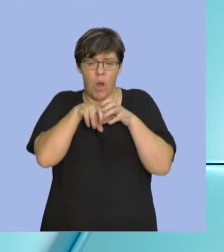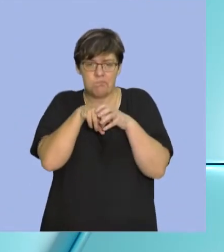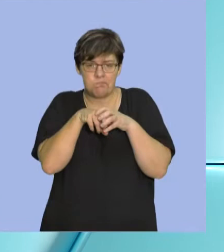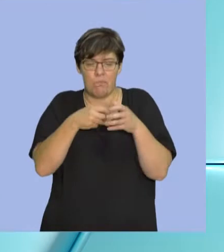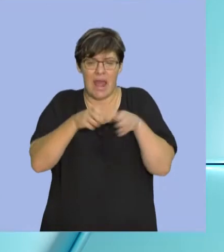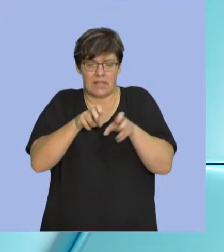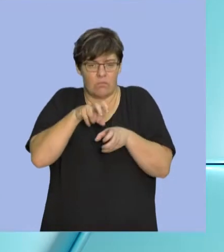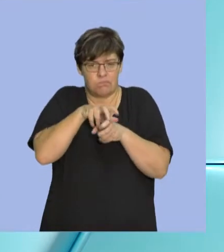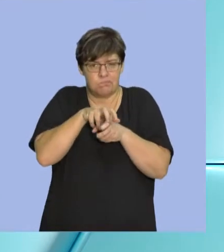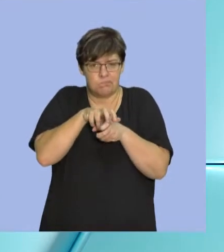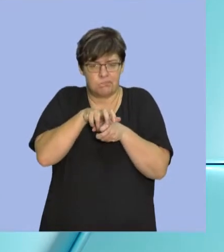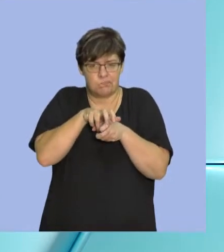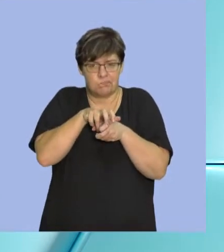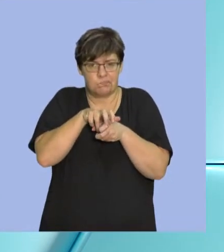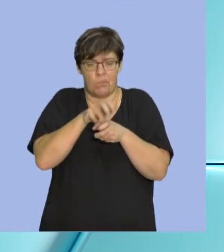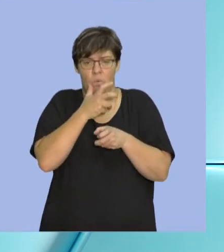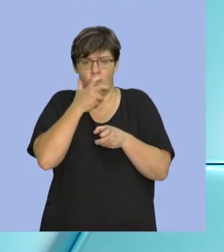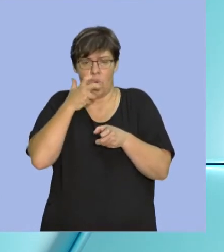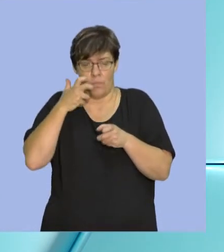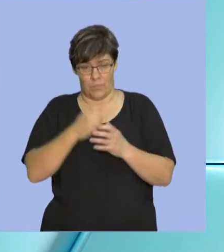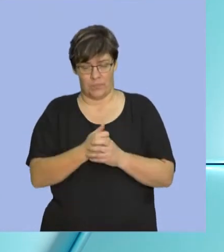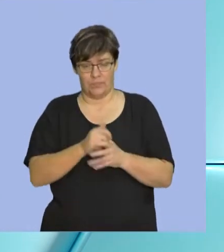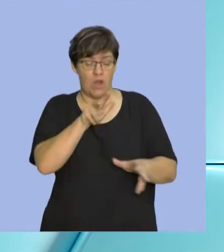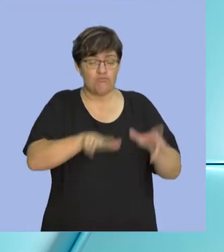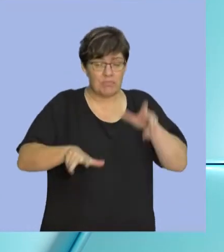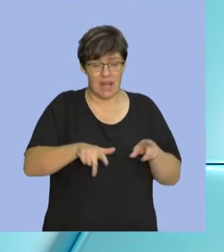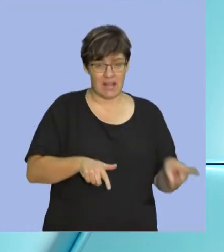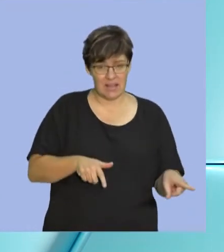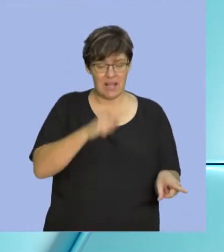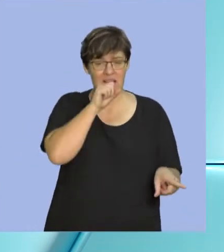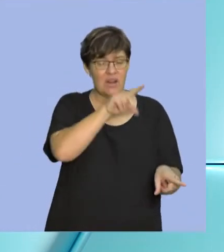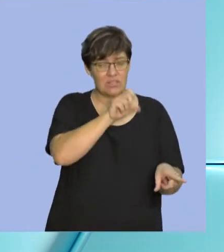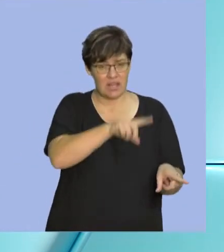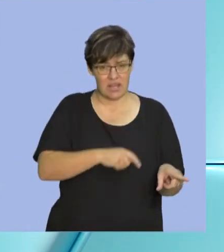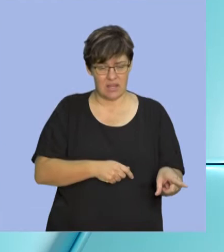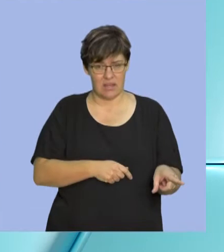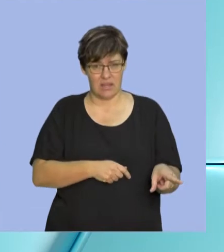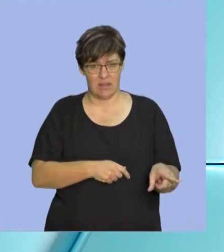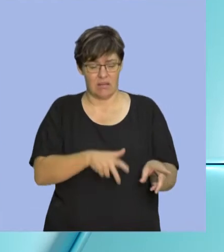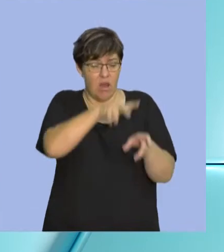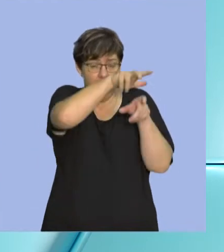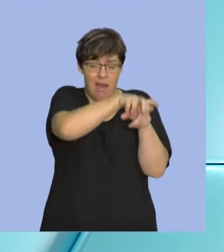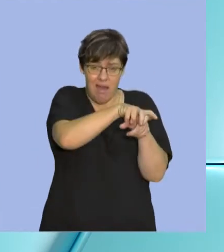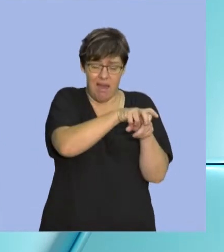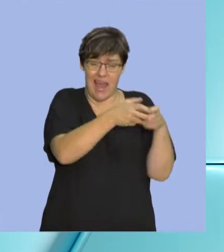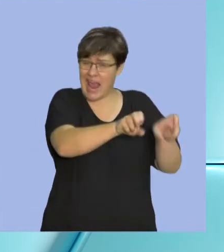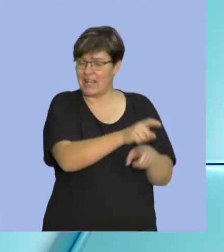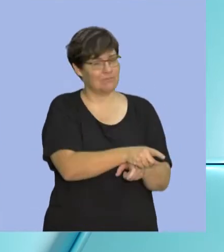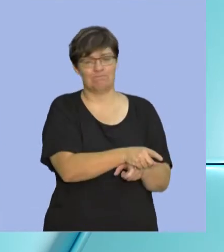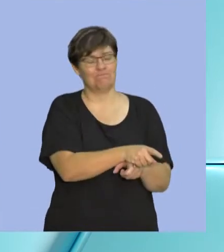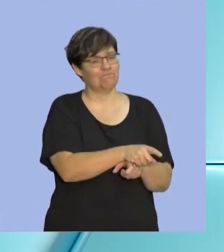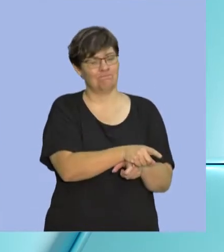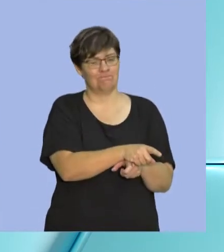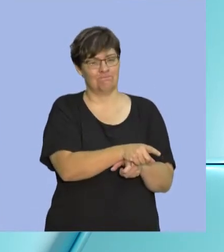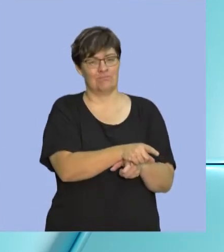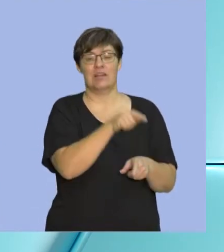eggs. If we think of reptiles and lizards, they often do not sit on their eggs or incubate their eggs, and